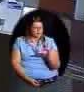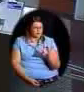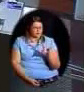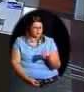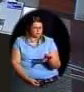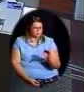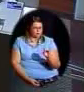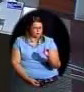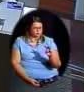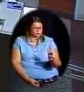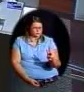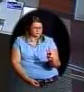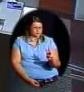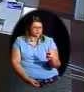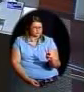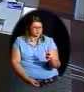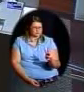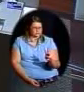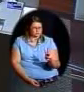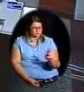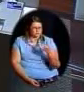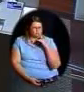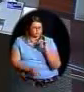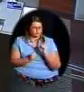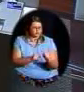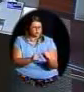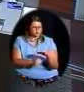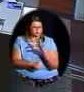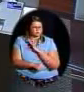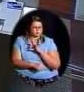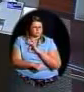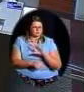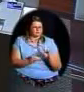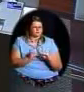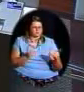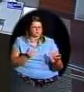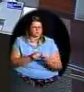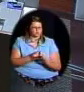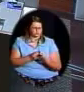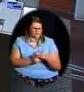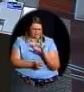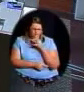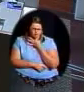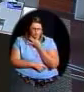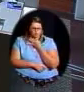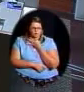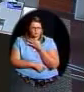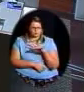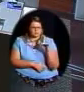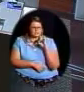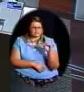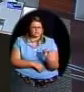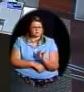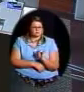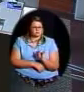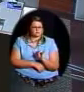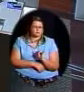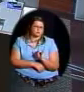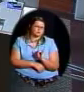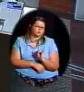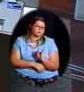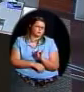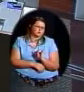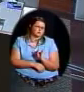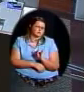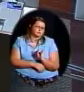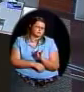believe, 143rd Street Benefit District. Just out of curiosity, it sounds like, you know, this is